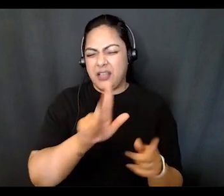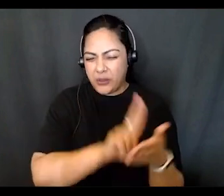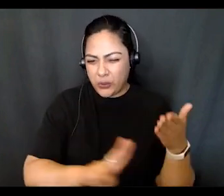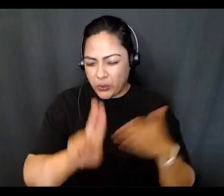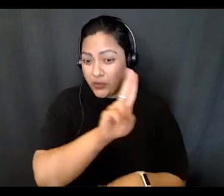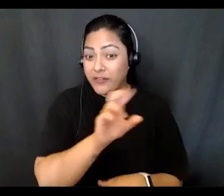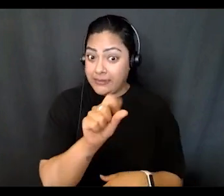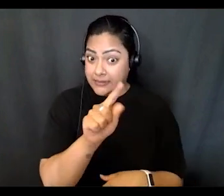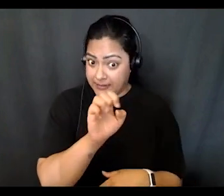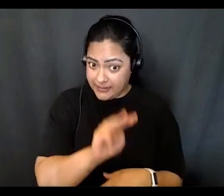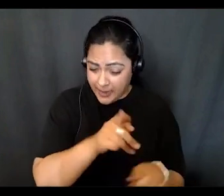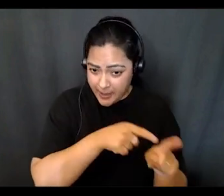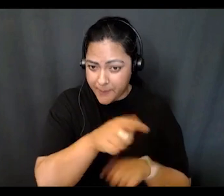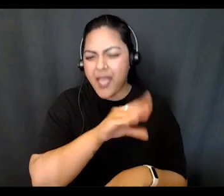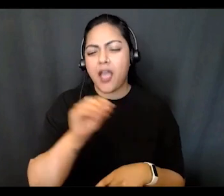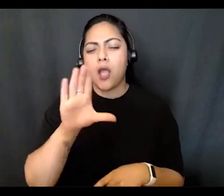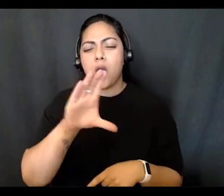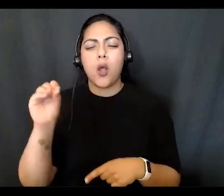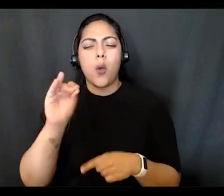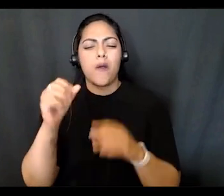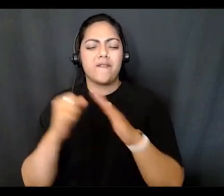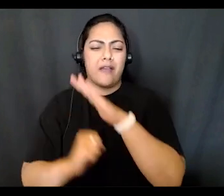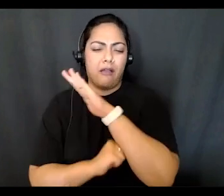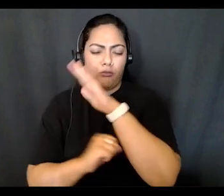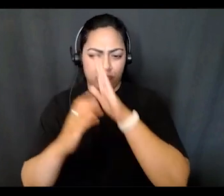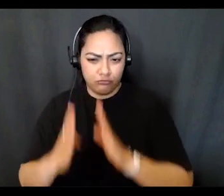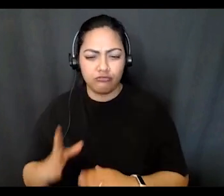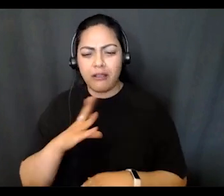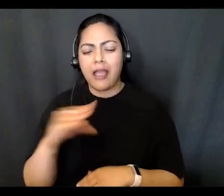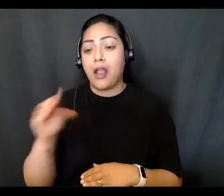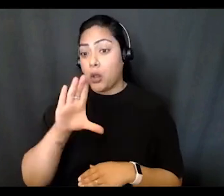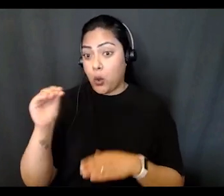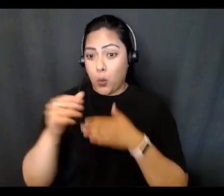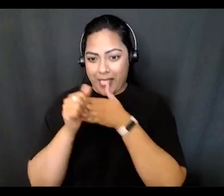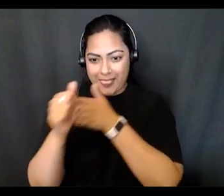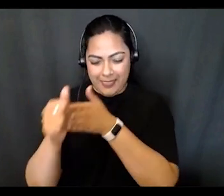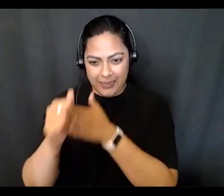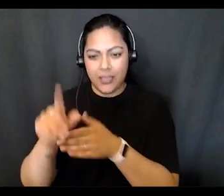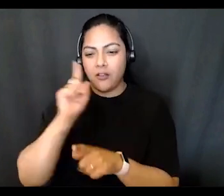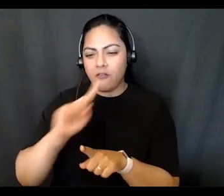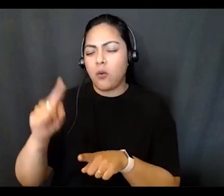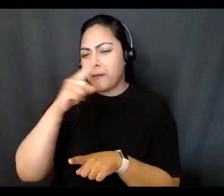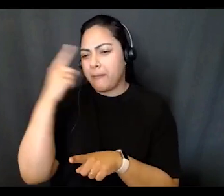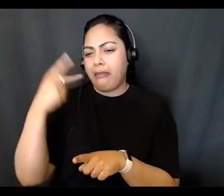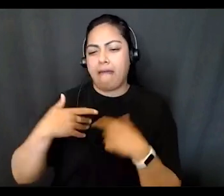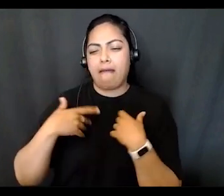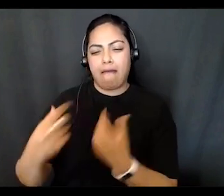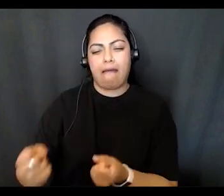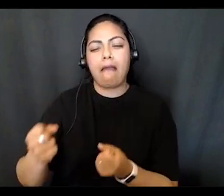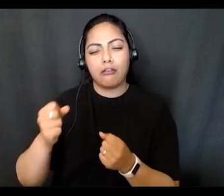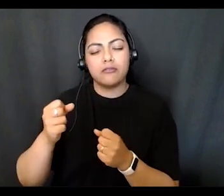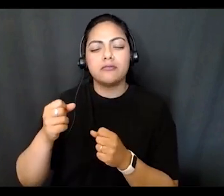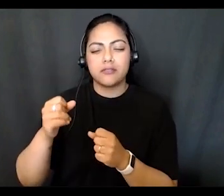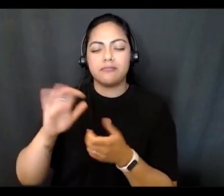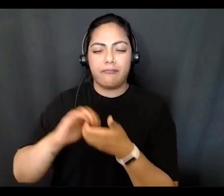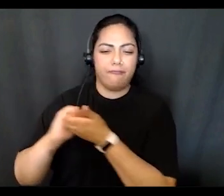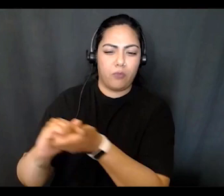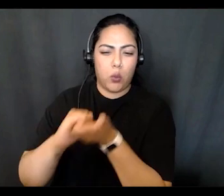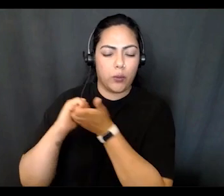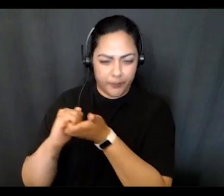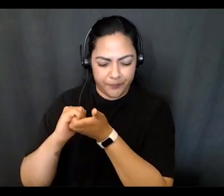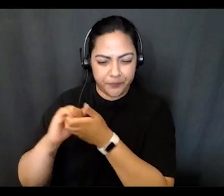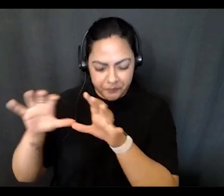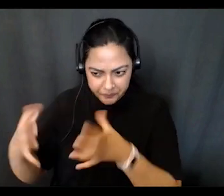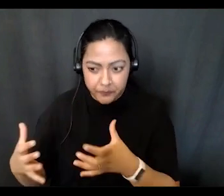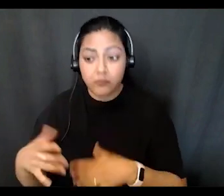and the co-founder and co-lead of the national organization, the Black Health Education Collaborative. As well, I am